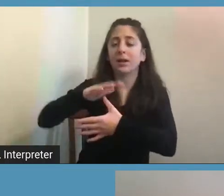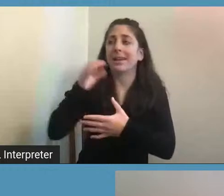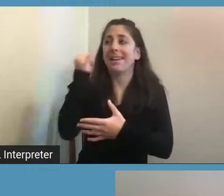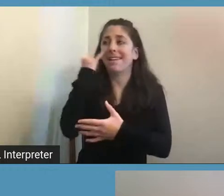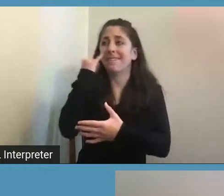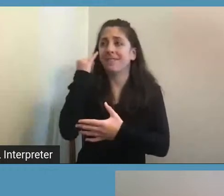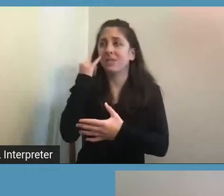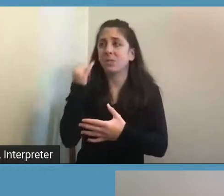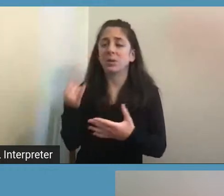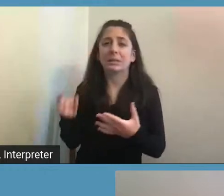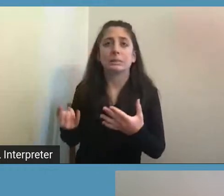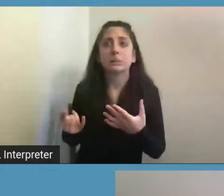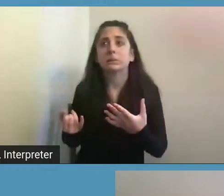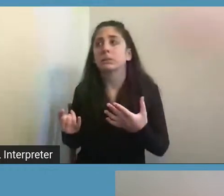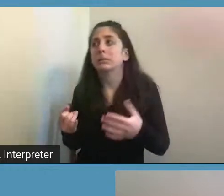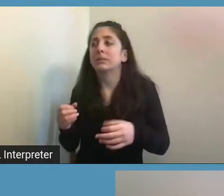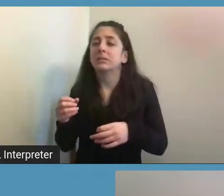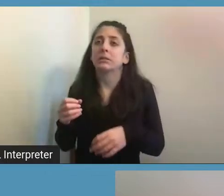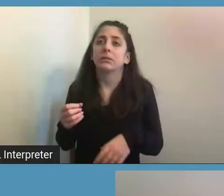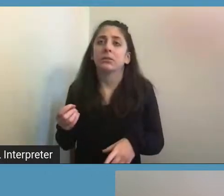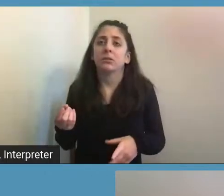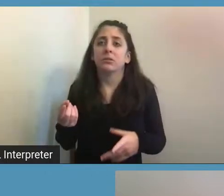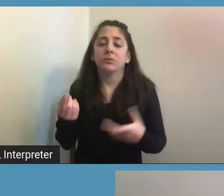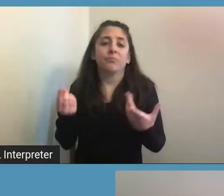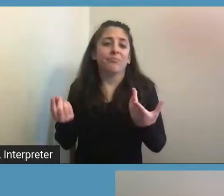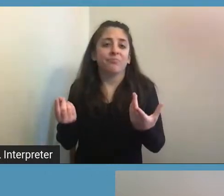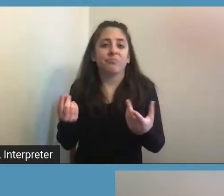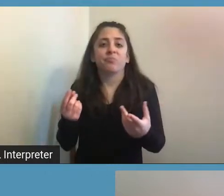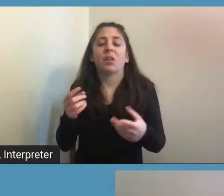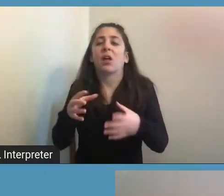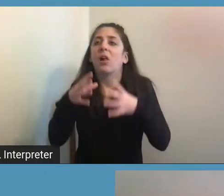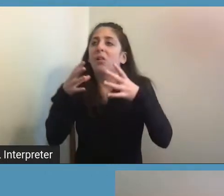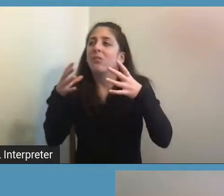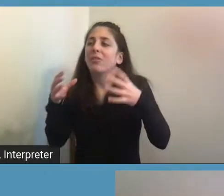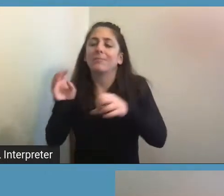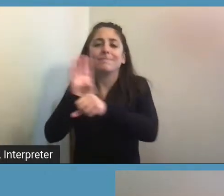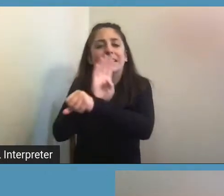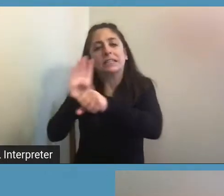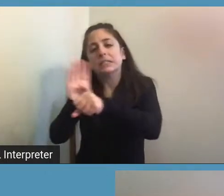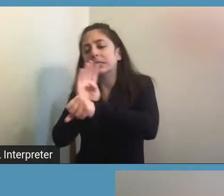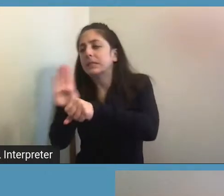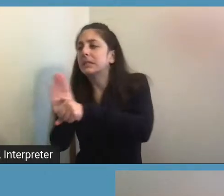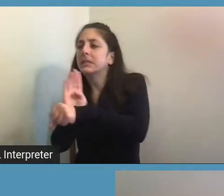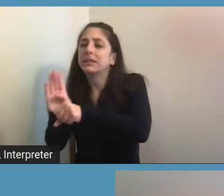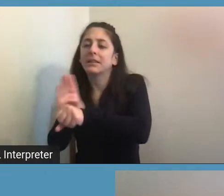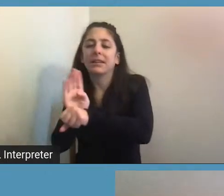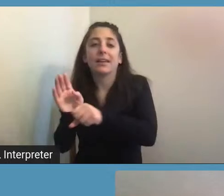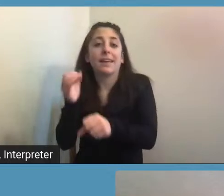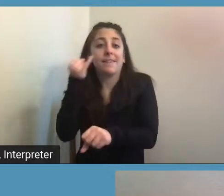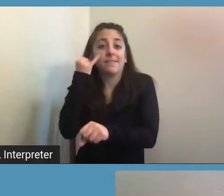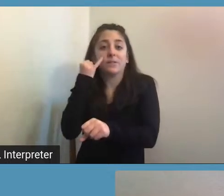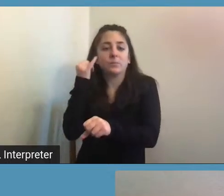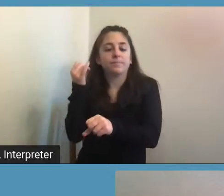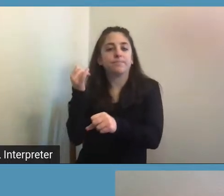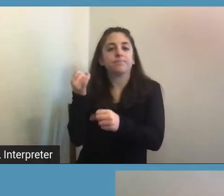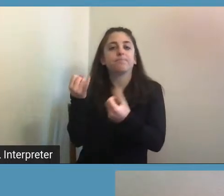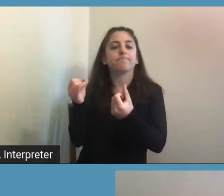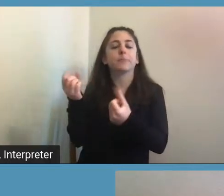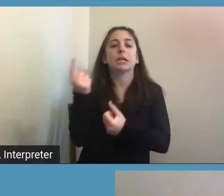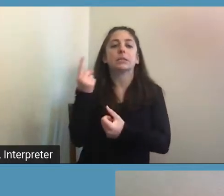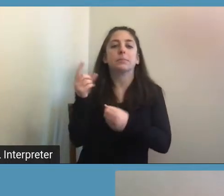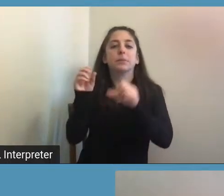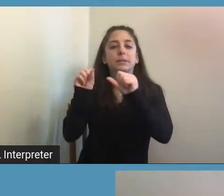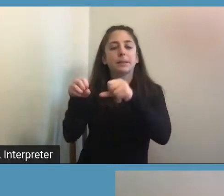but there's something that it can wait till like the next week, or um a week that has a